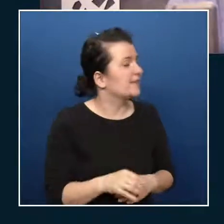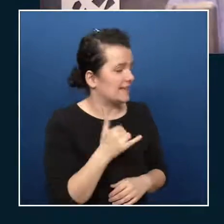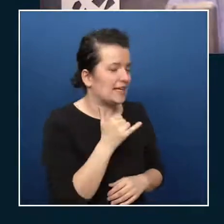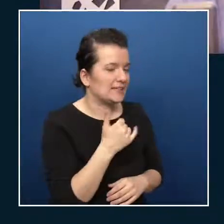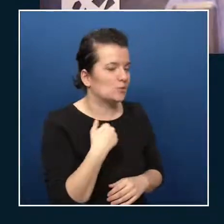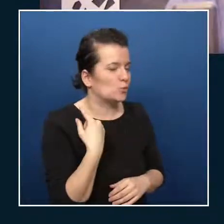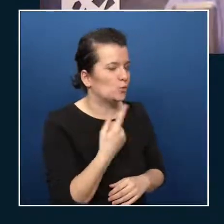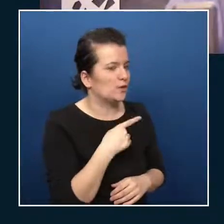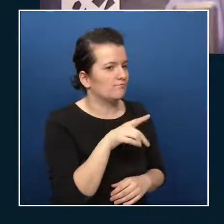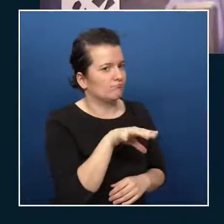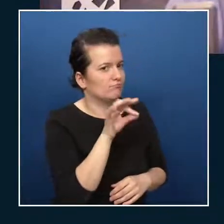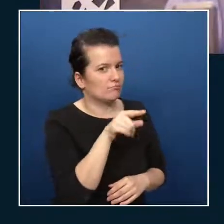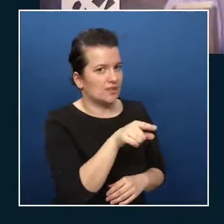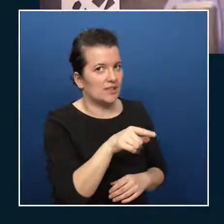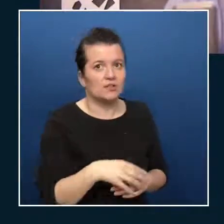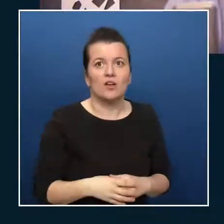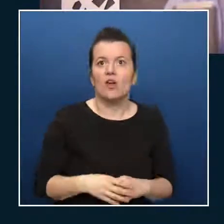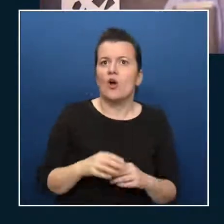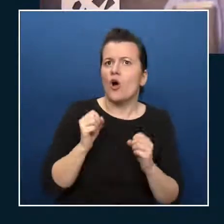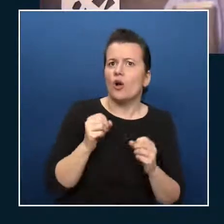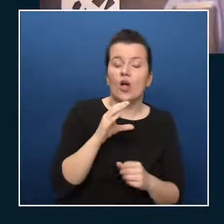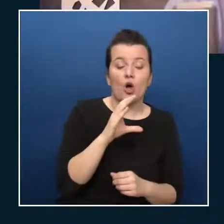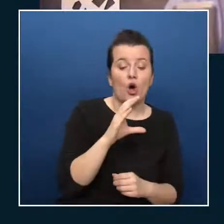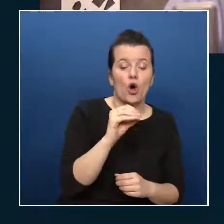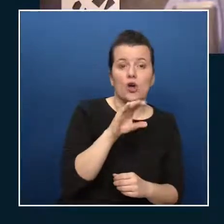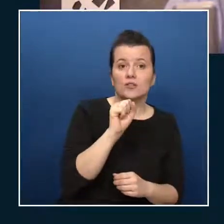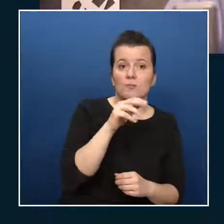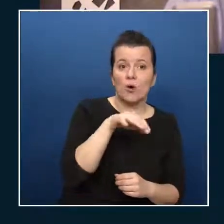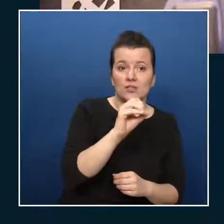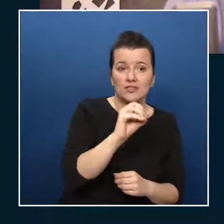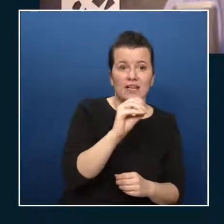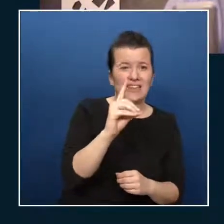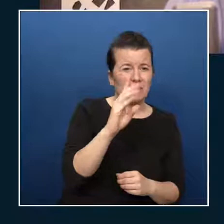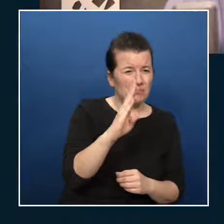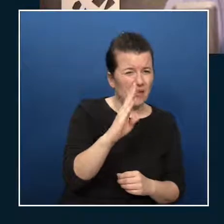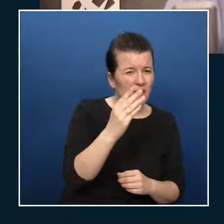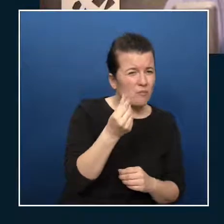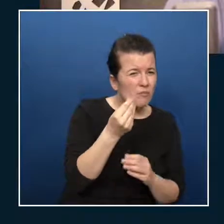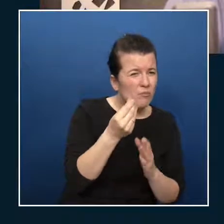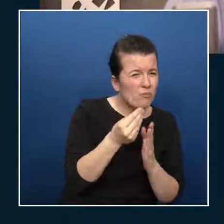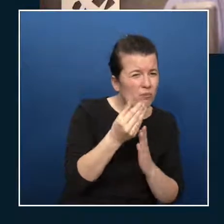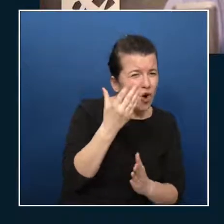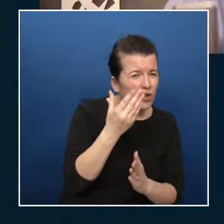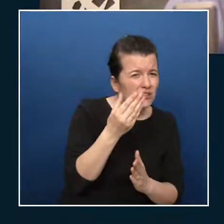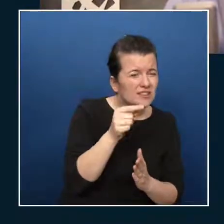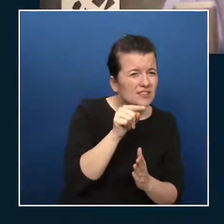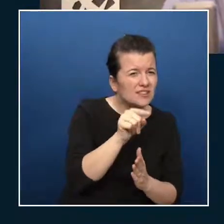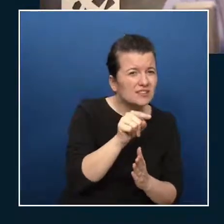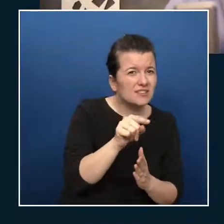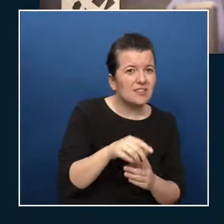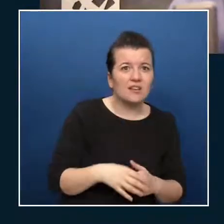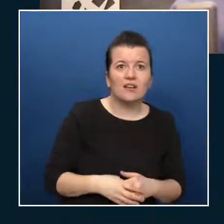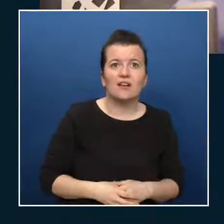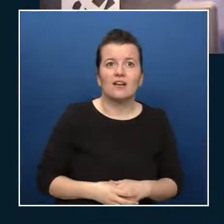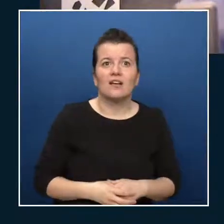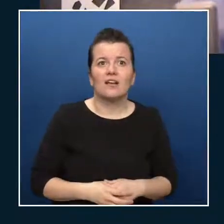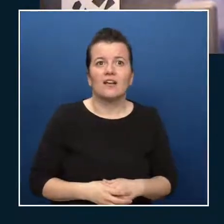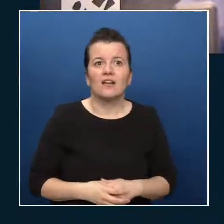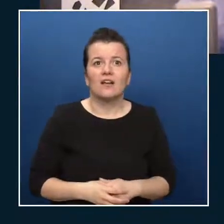do I say this, justify the cost of Cosmos DB, if I'm not being blunt? I'm sorry, can you come